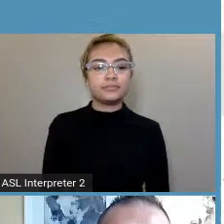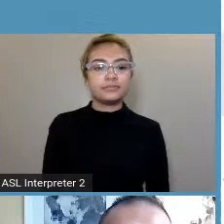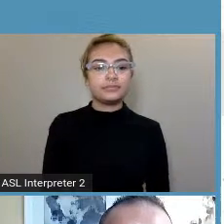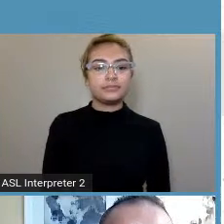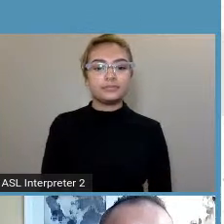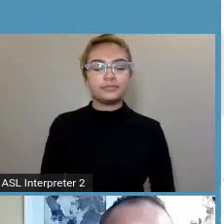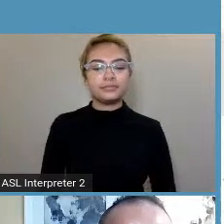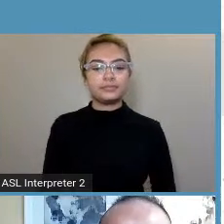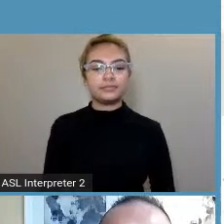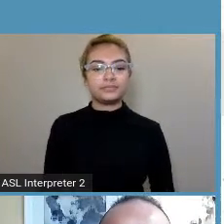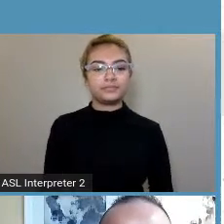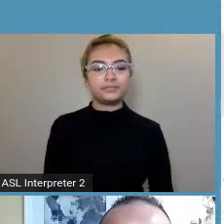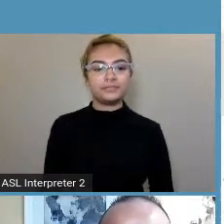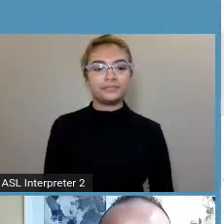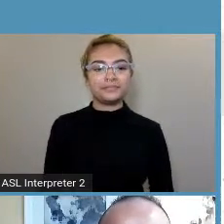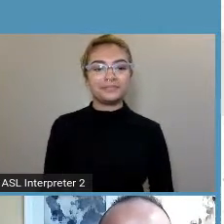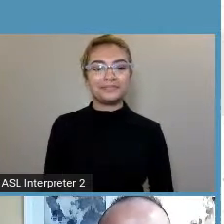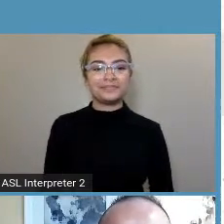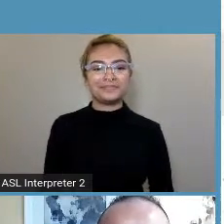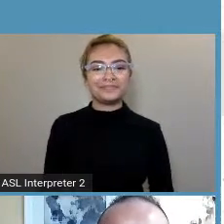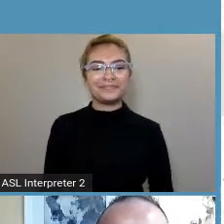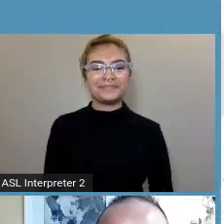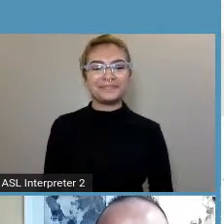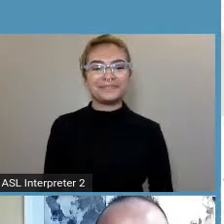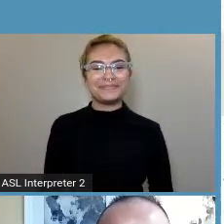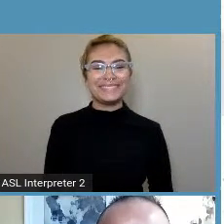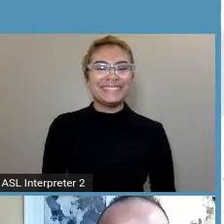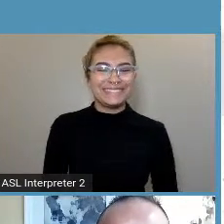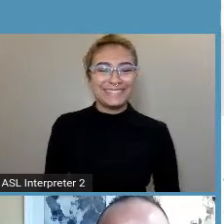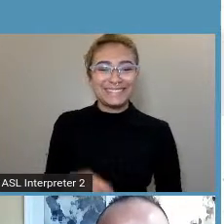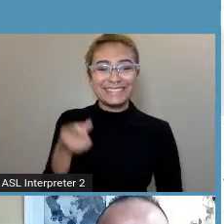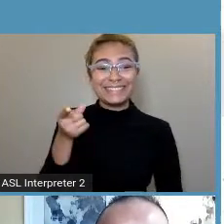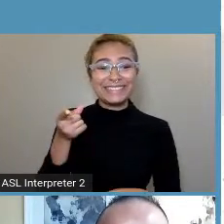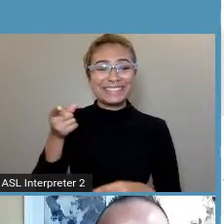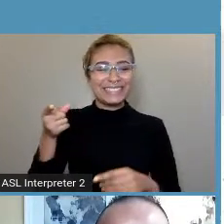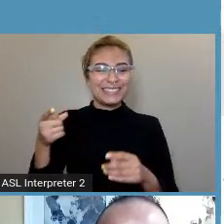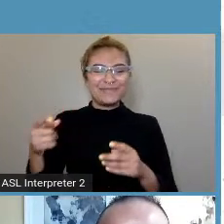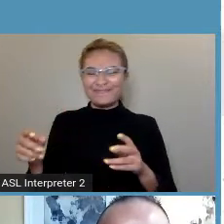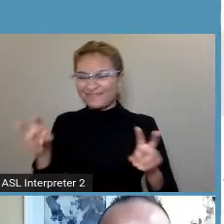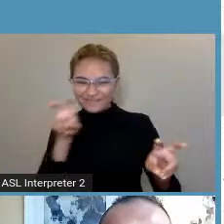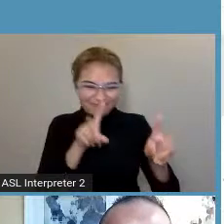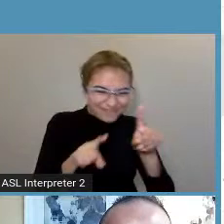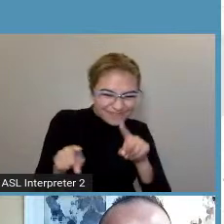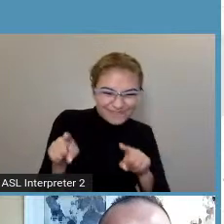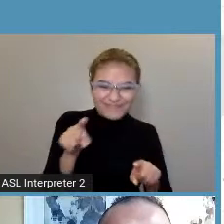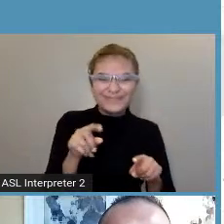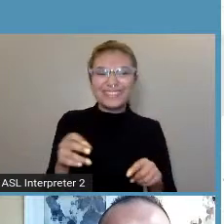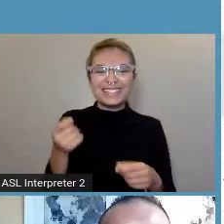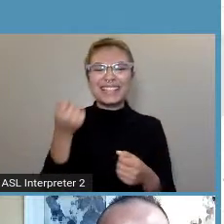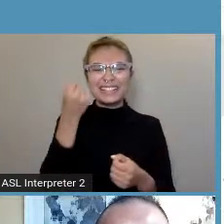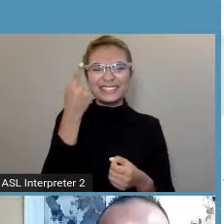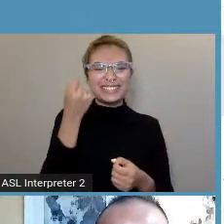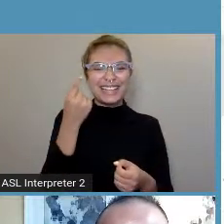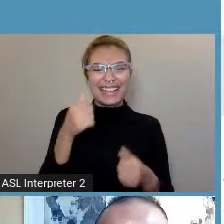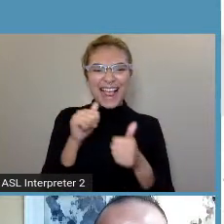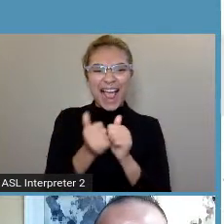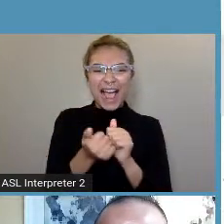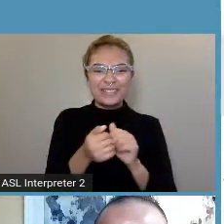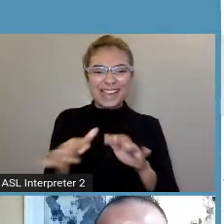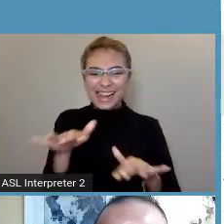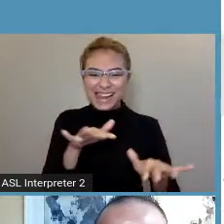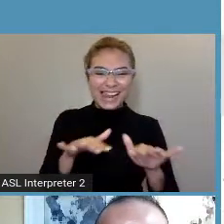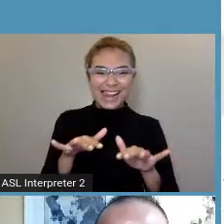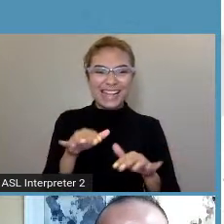Okay. I'm gonna figure out the StreamYard chat eventually. But I love y'all. Thank you